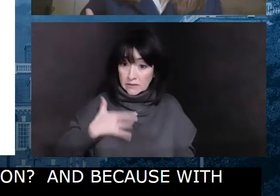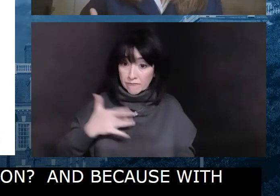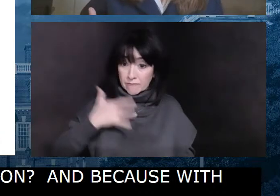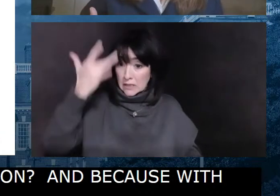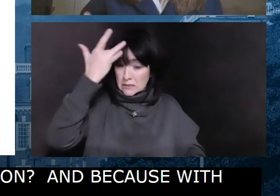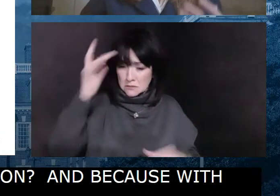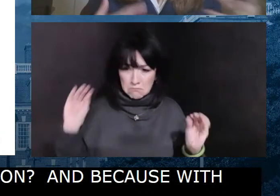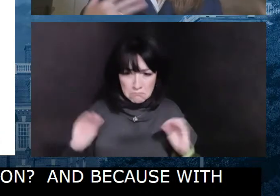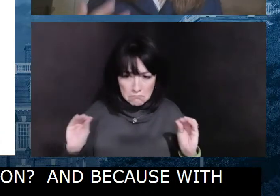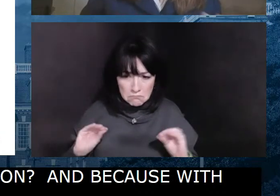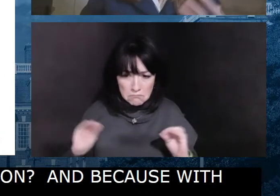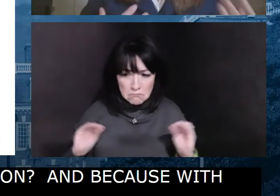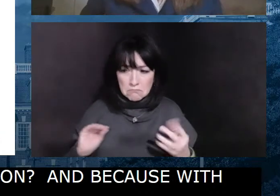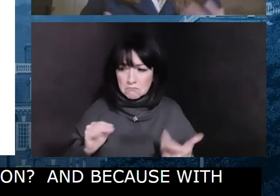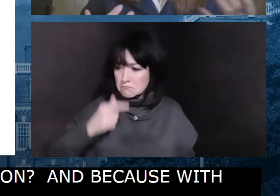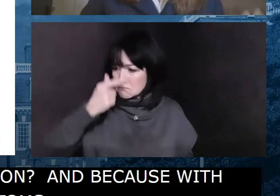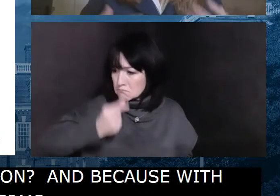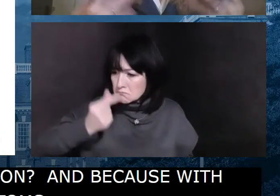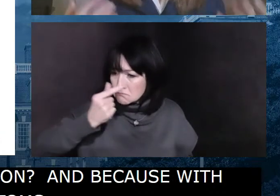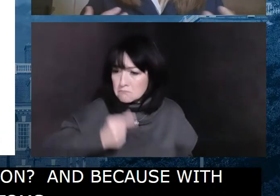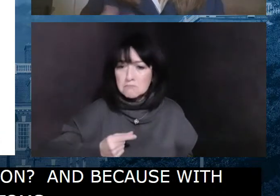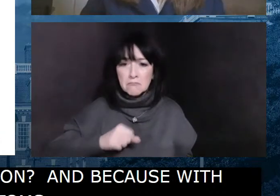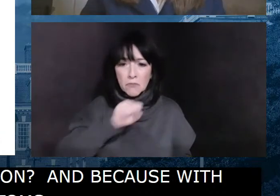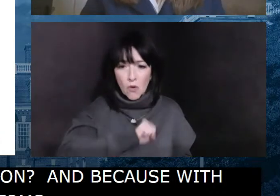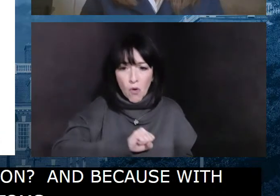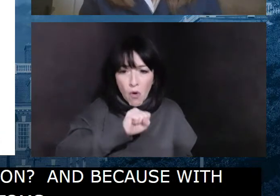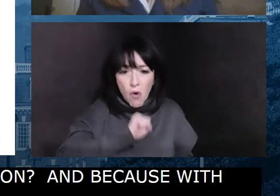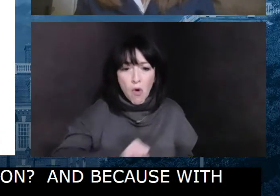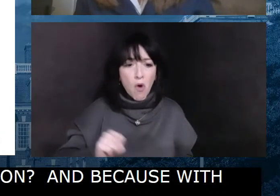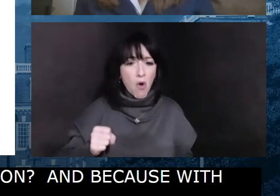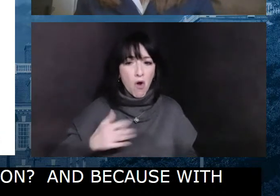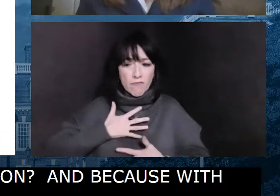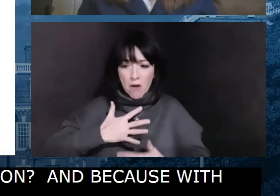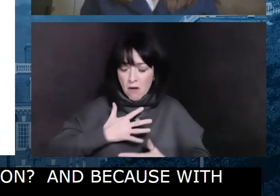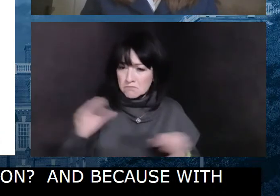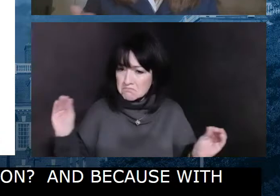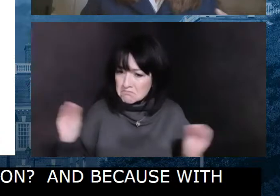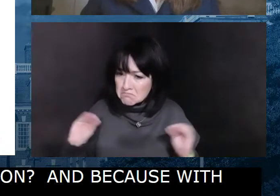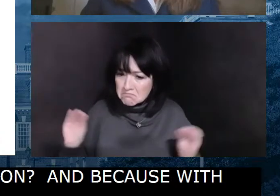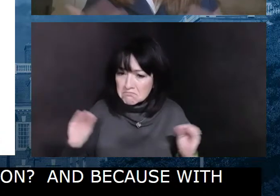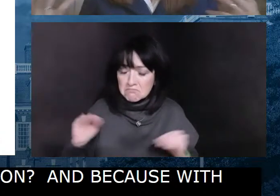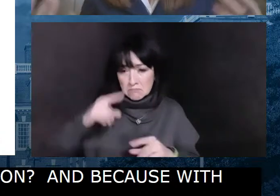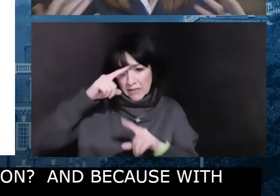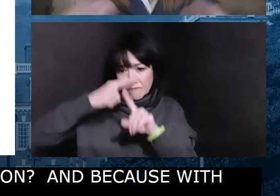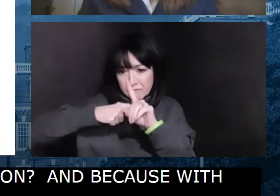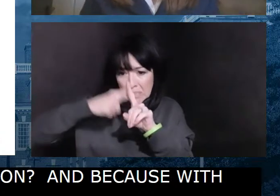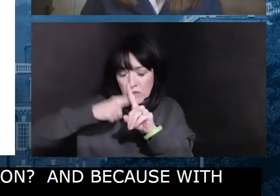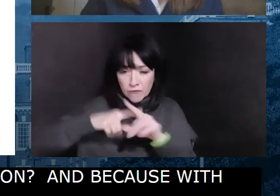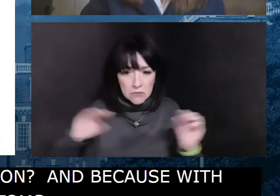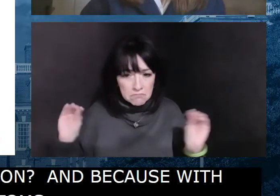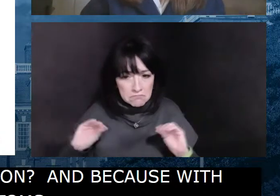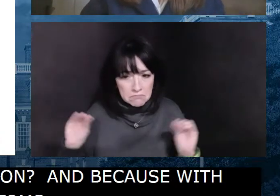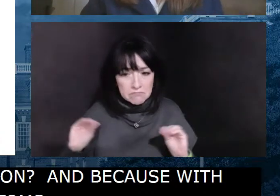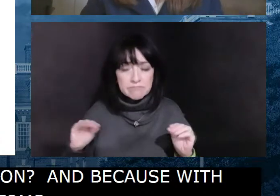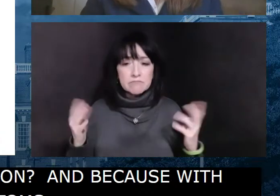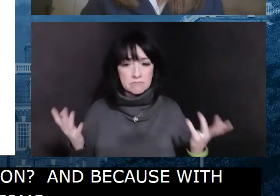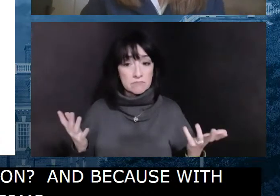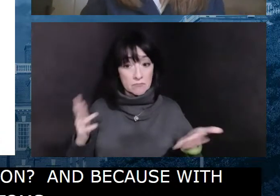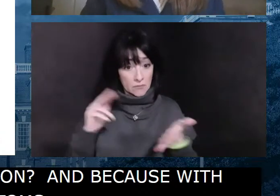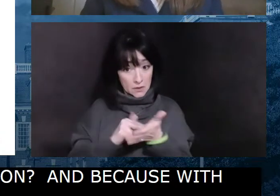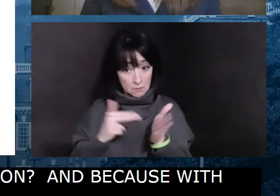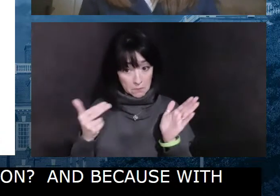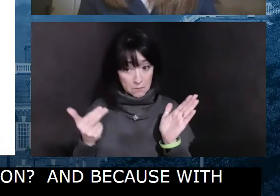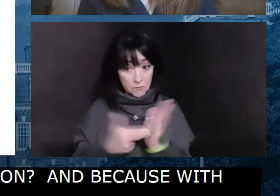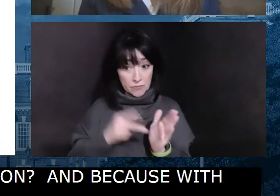once you've been vaccinated, it's not, a hall pass to go without a mask and to no longer social